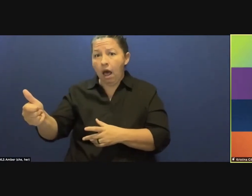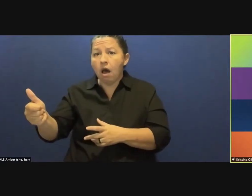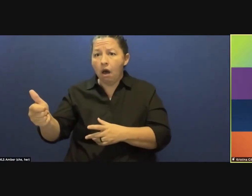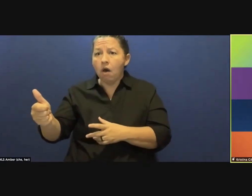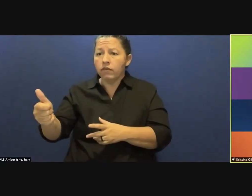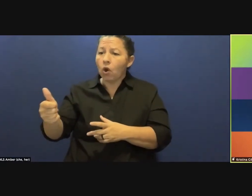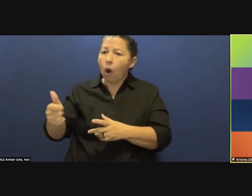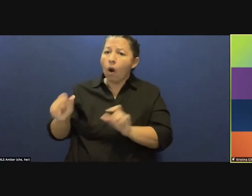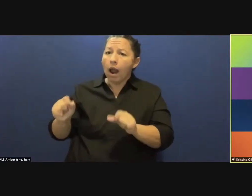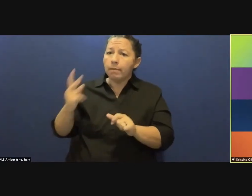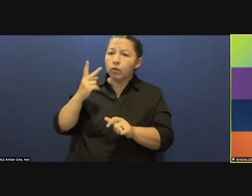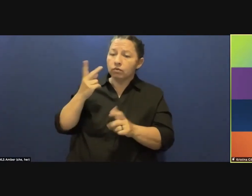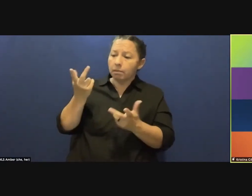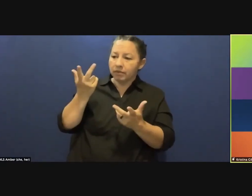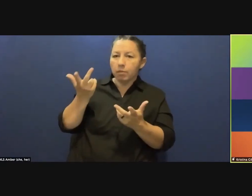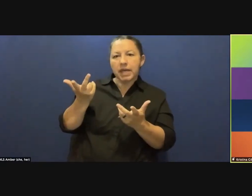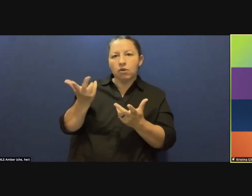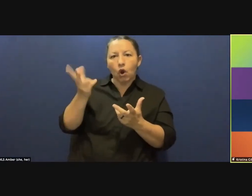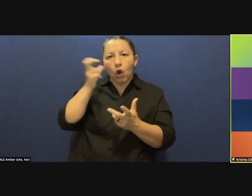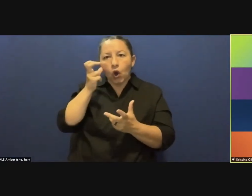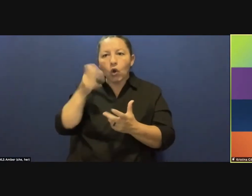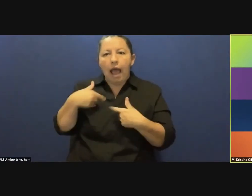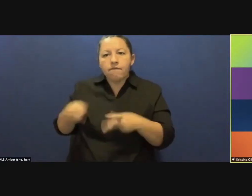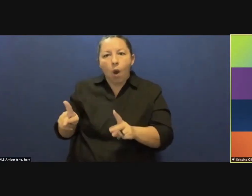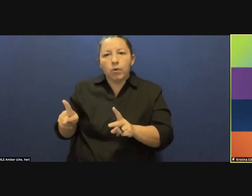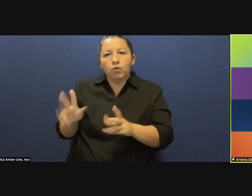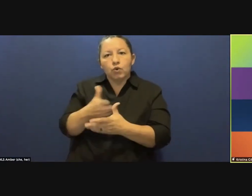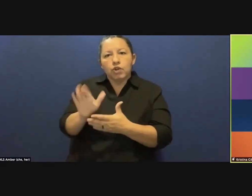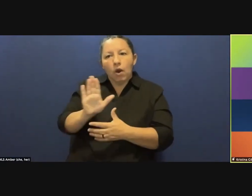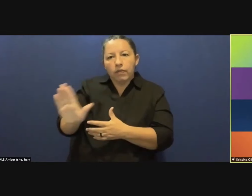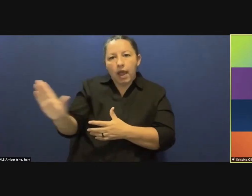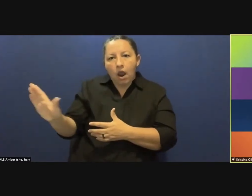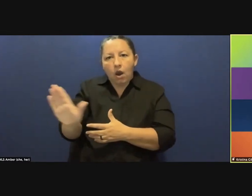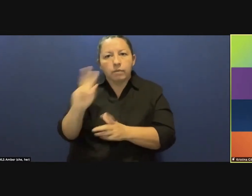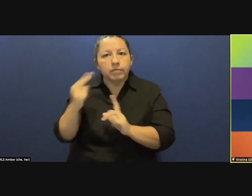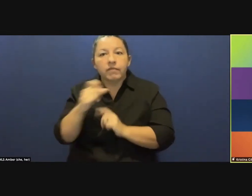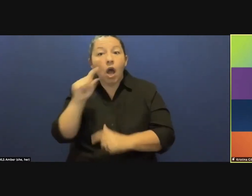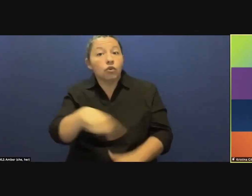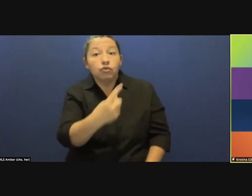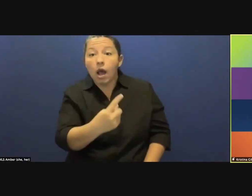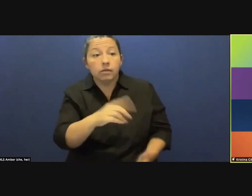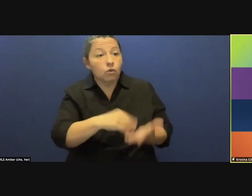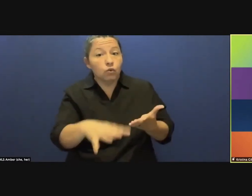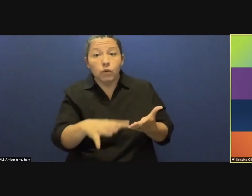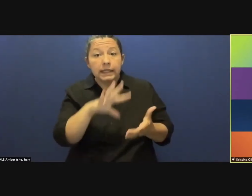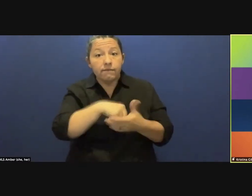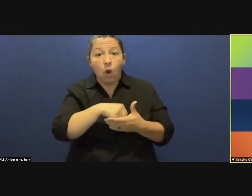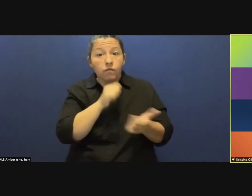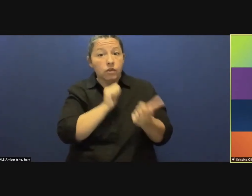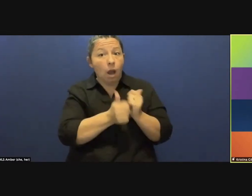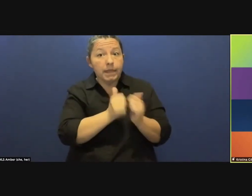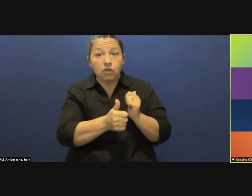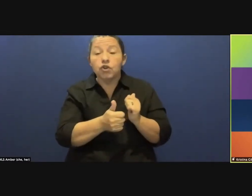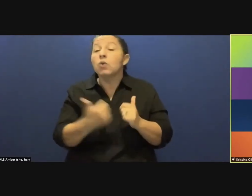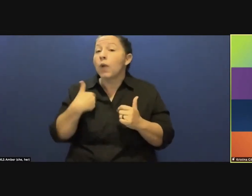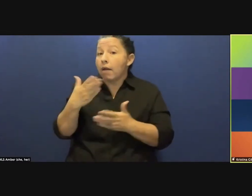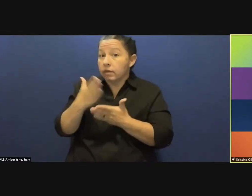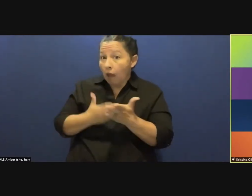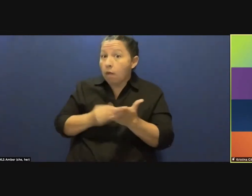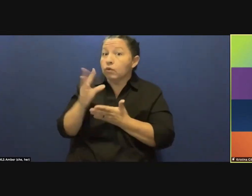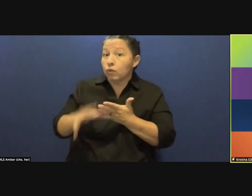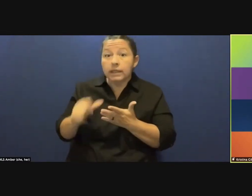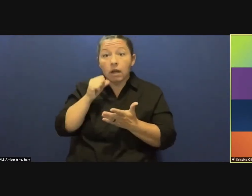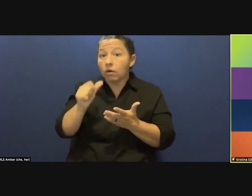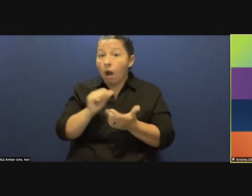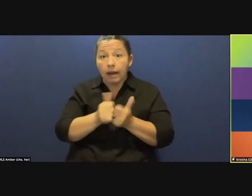and heard and have an opportunity to share, not just the students in the competition. There are students that are not competing, and they're in the